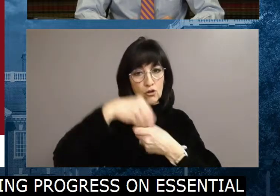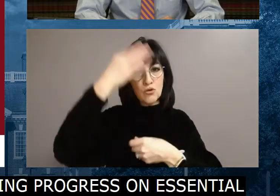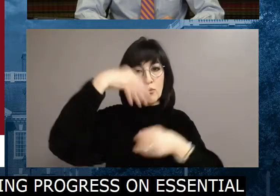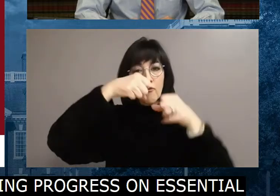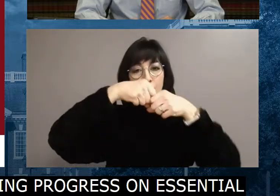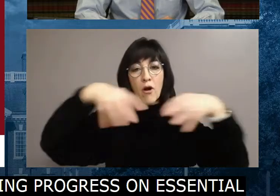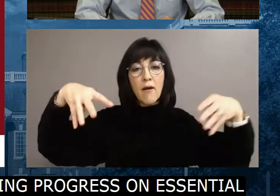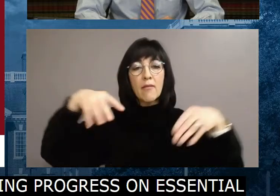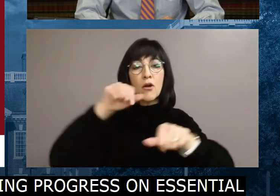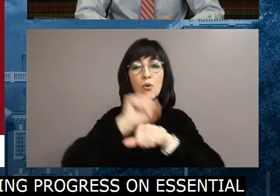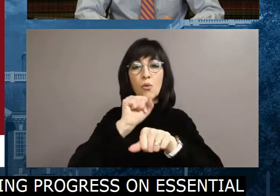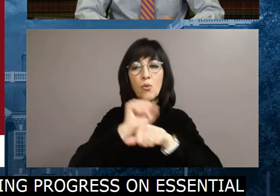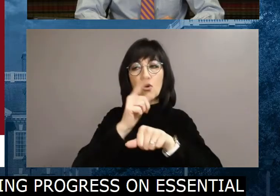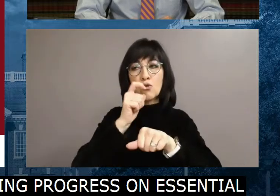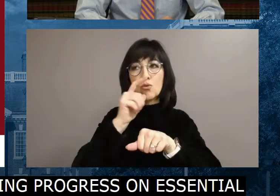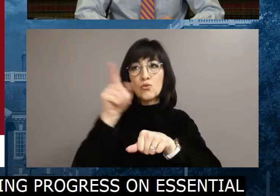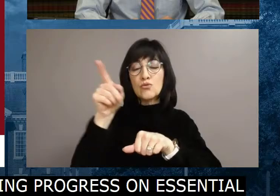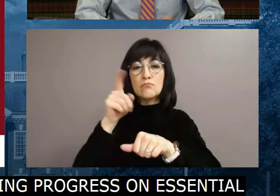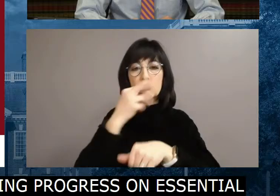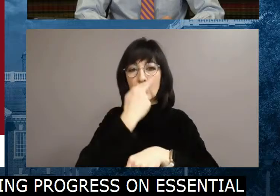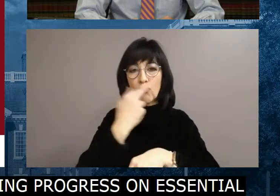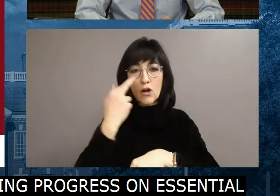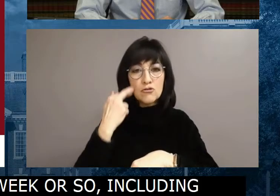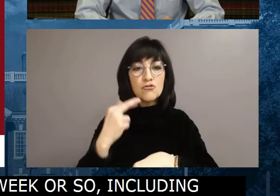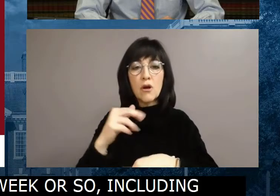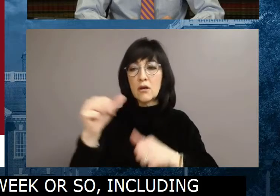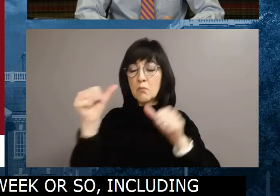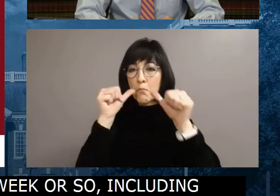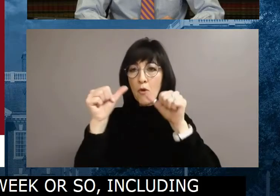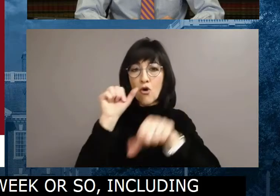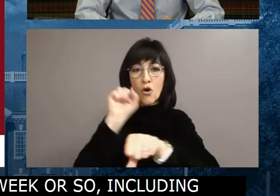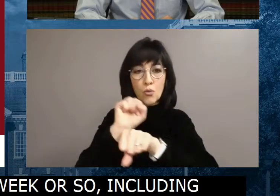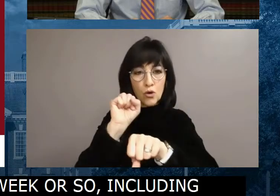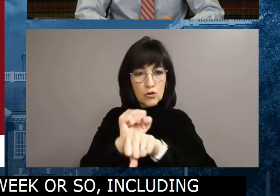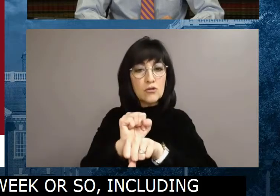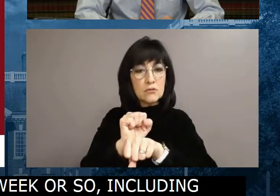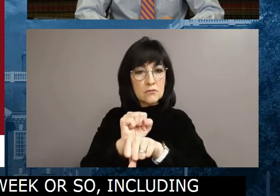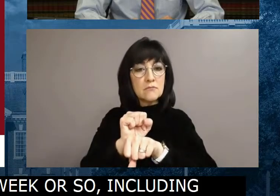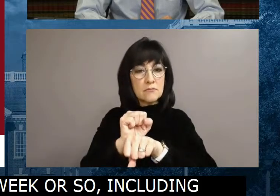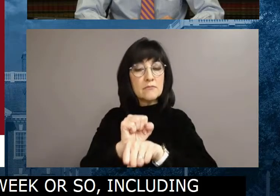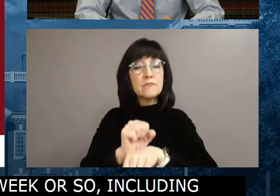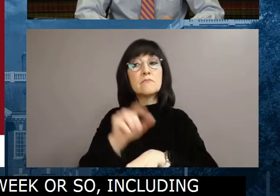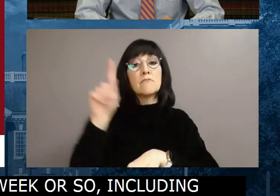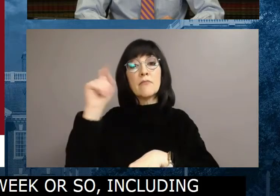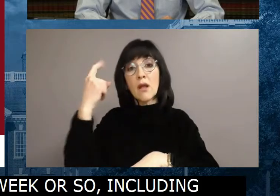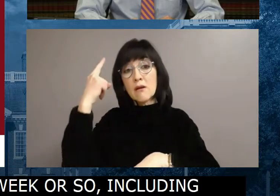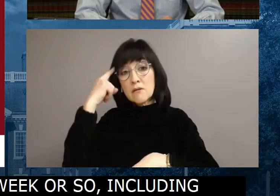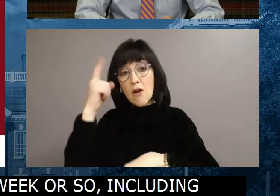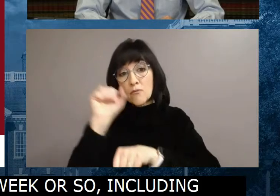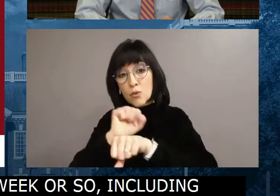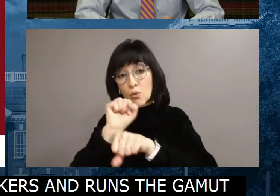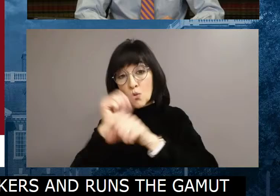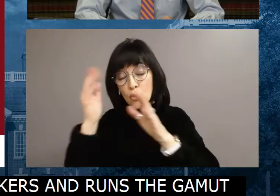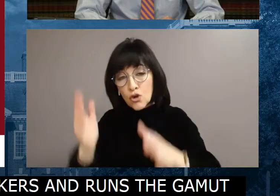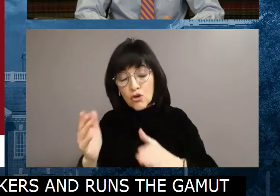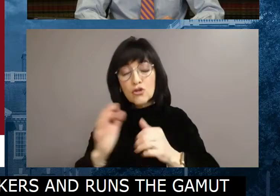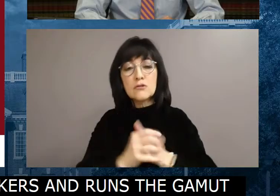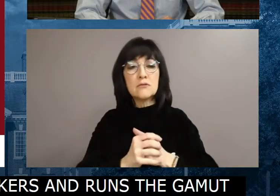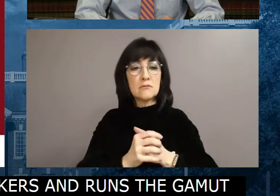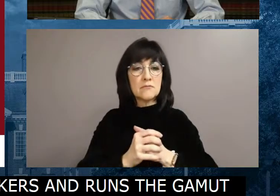bar workers, runs the gamut, those who work for municipal governments, our partners there,